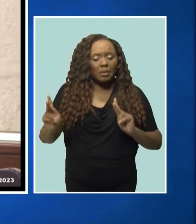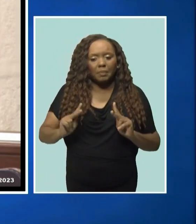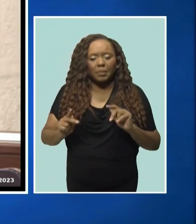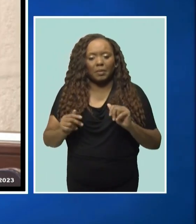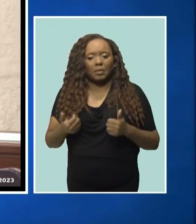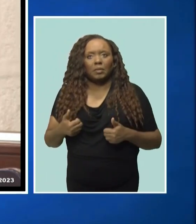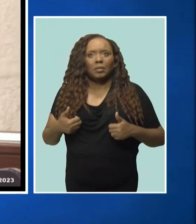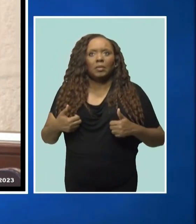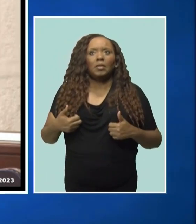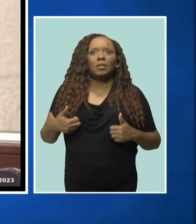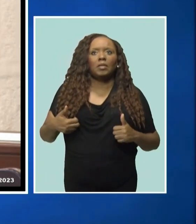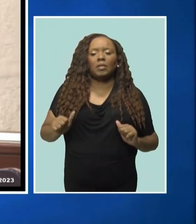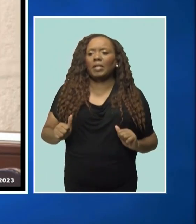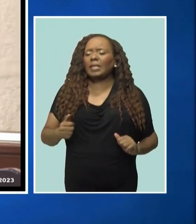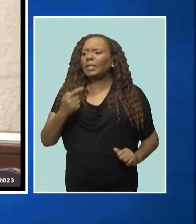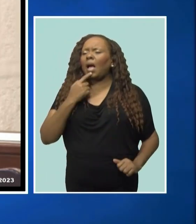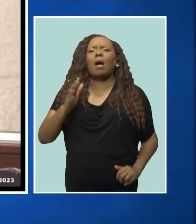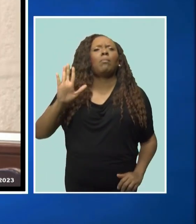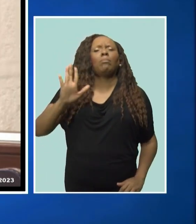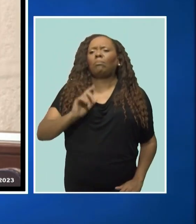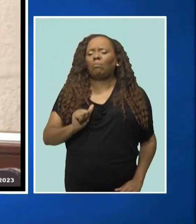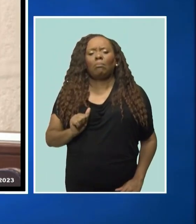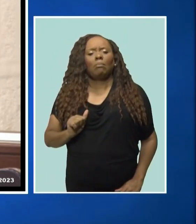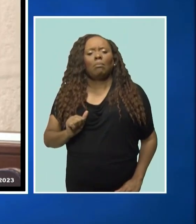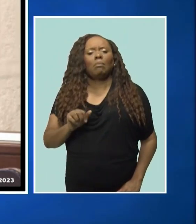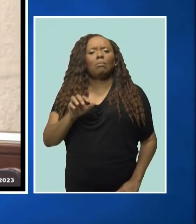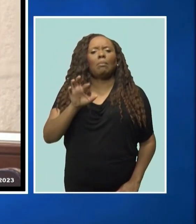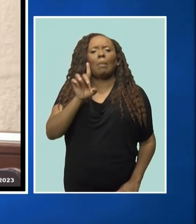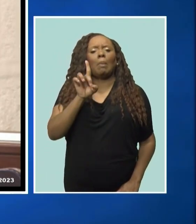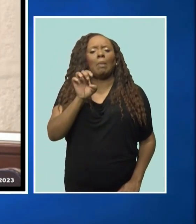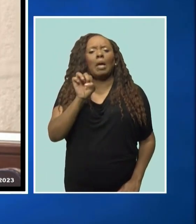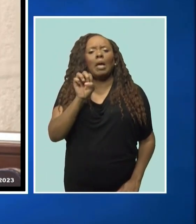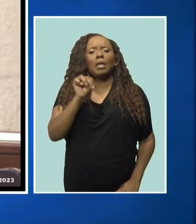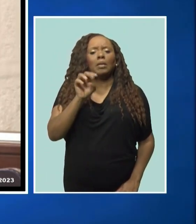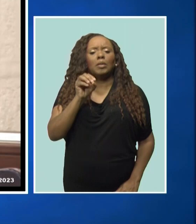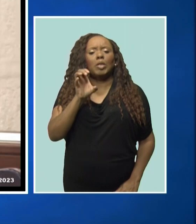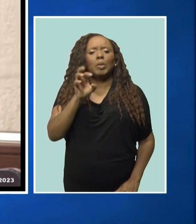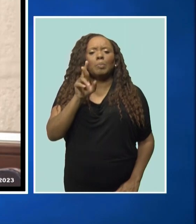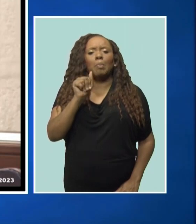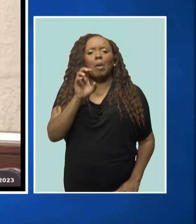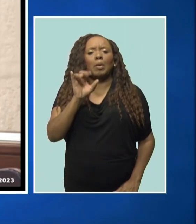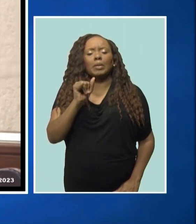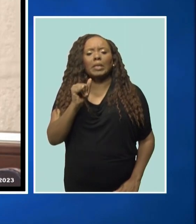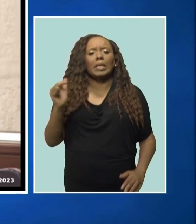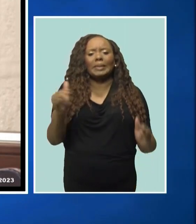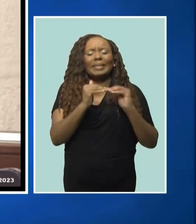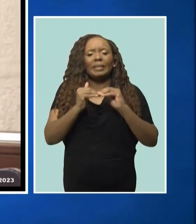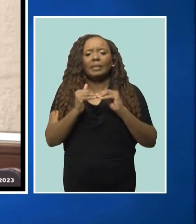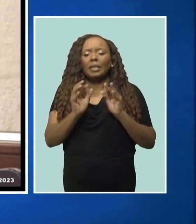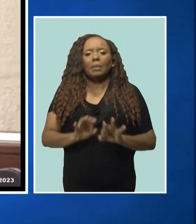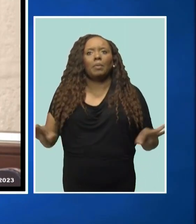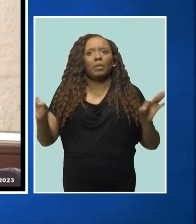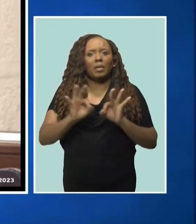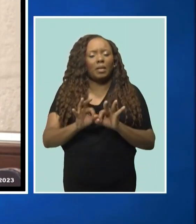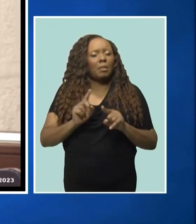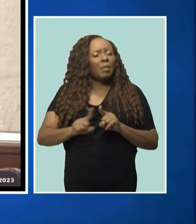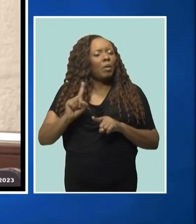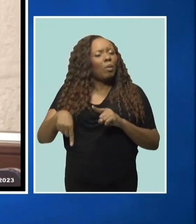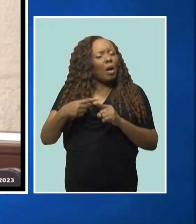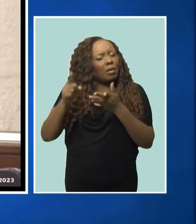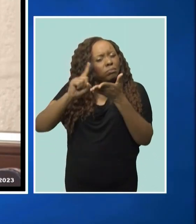will preach democracy, but when you study the actions that they're only aimed